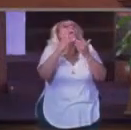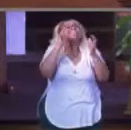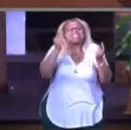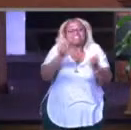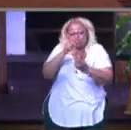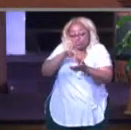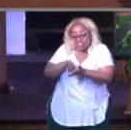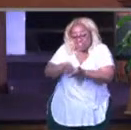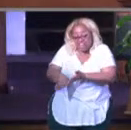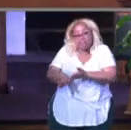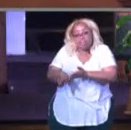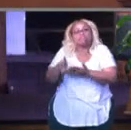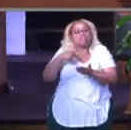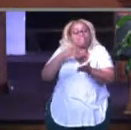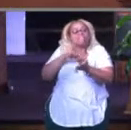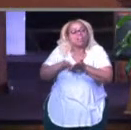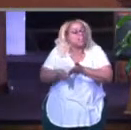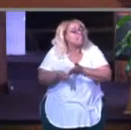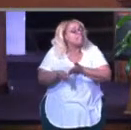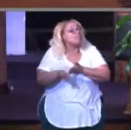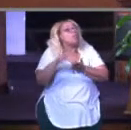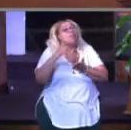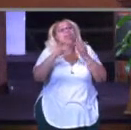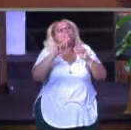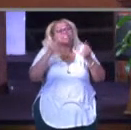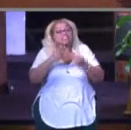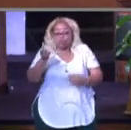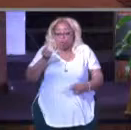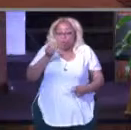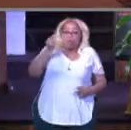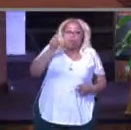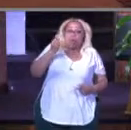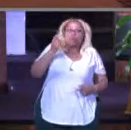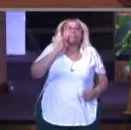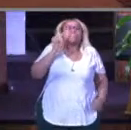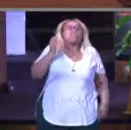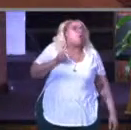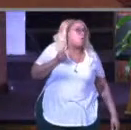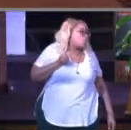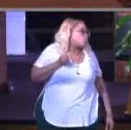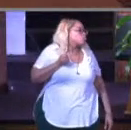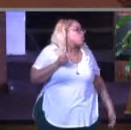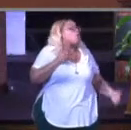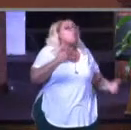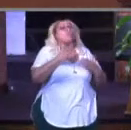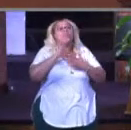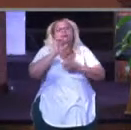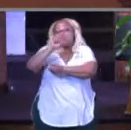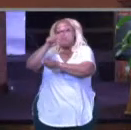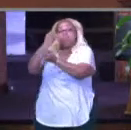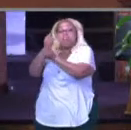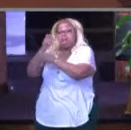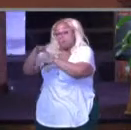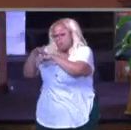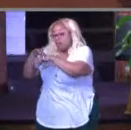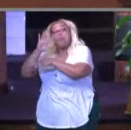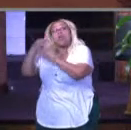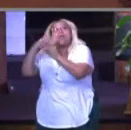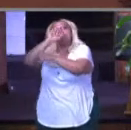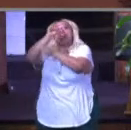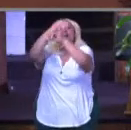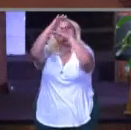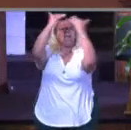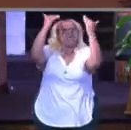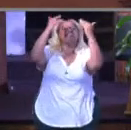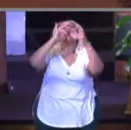sins you forgive are forgiven. And whatever sins you retain are retained. Whatever you bind on earth is bound in heaven.